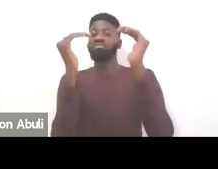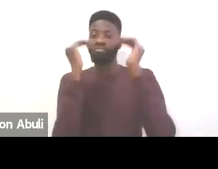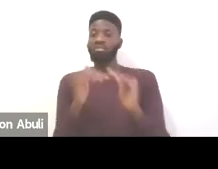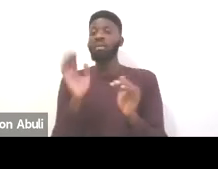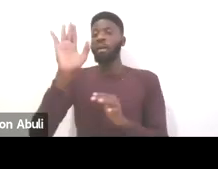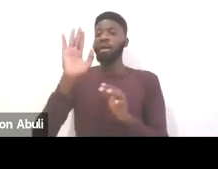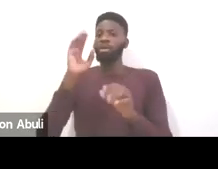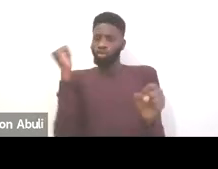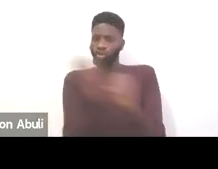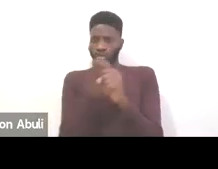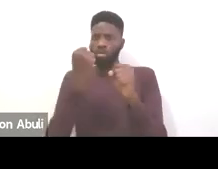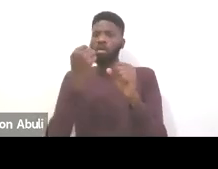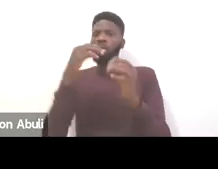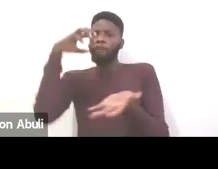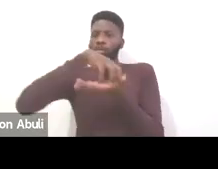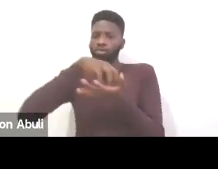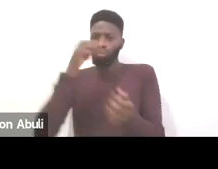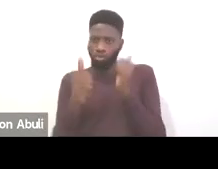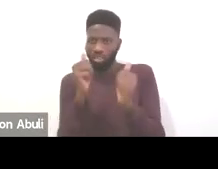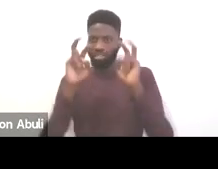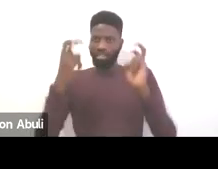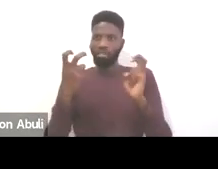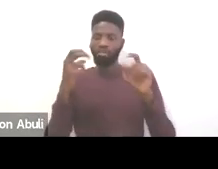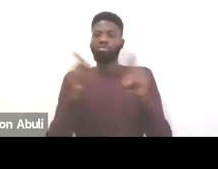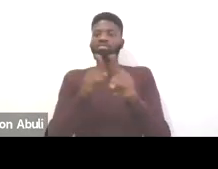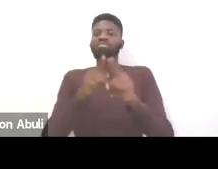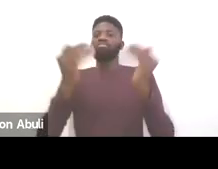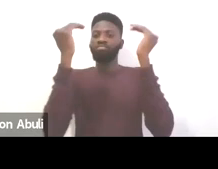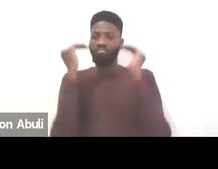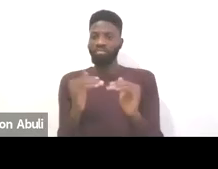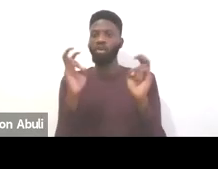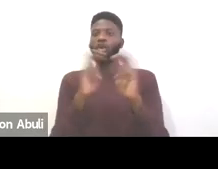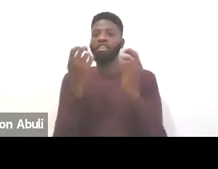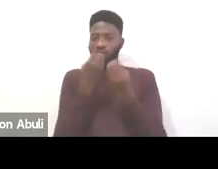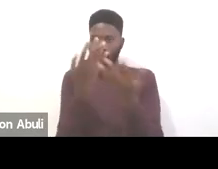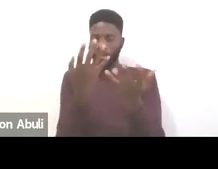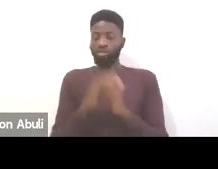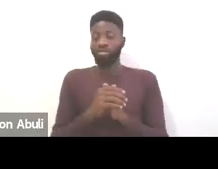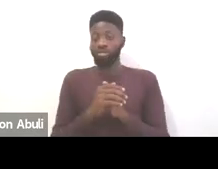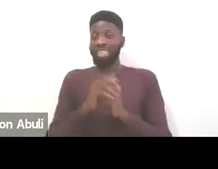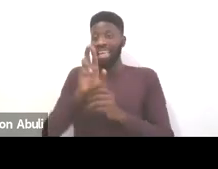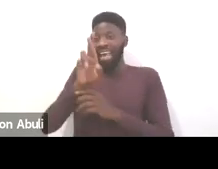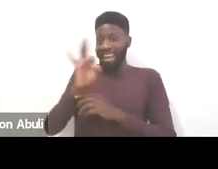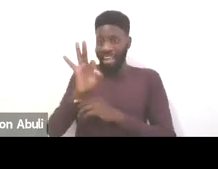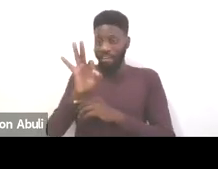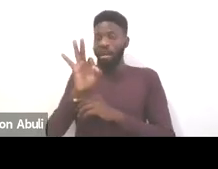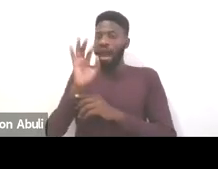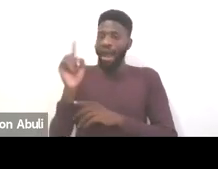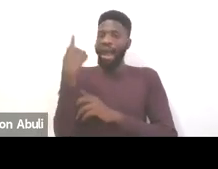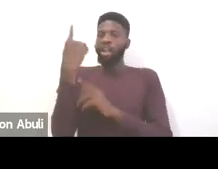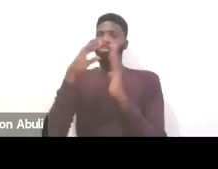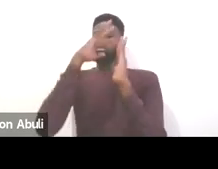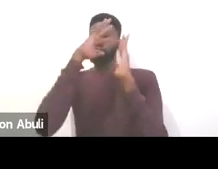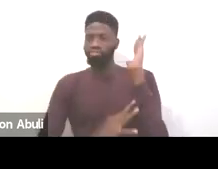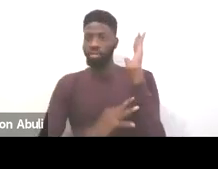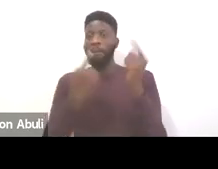contact information. That should be in a separate page. But if your CV is not that big, you can add them